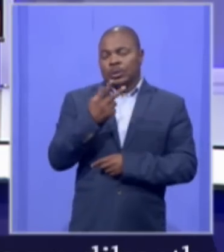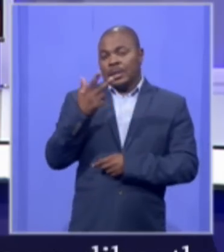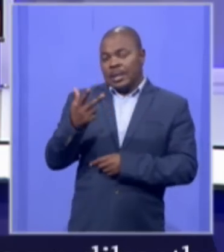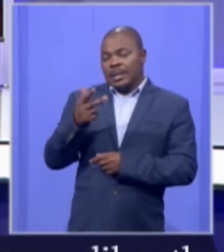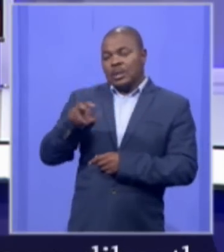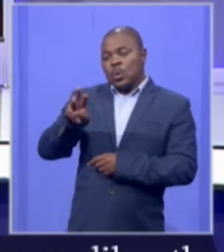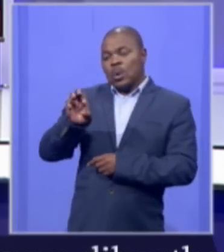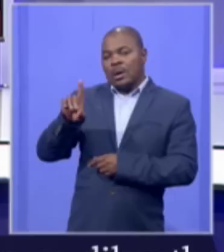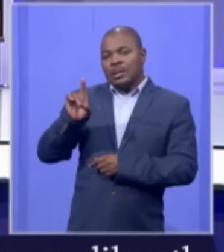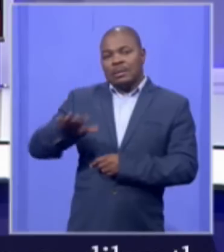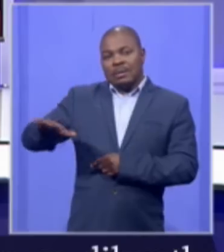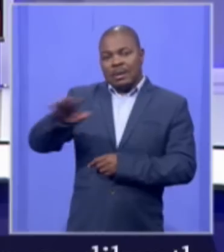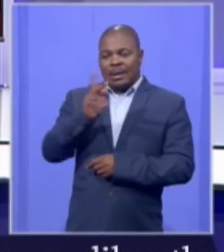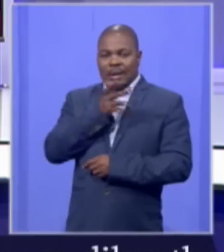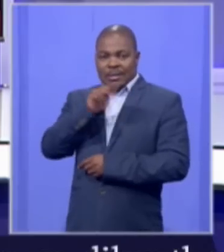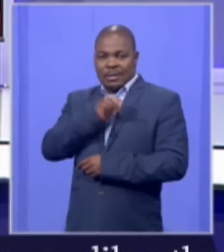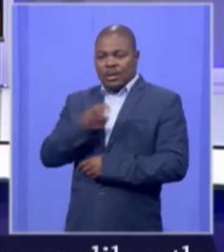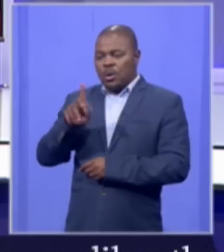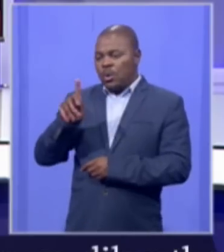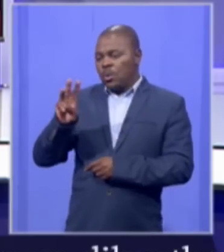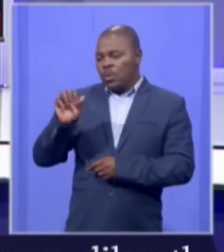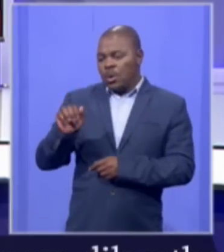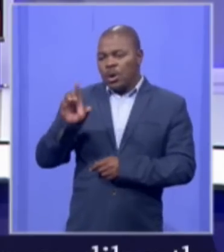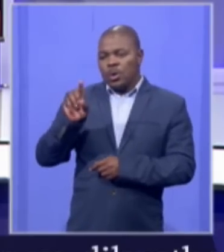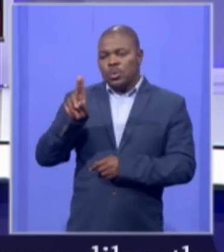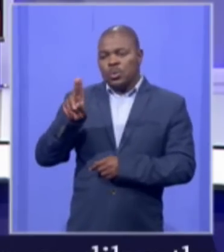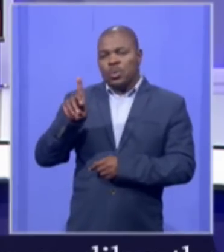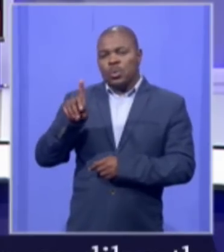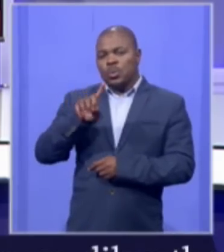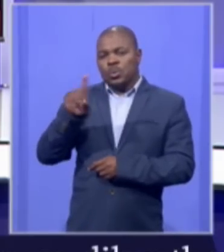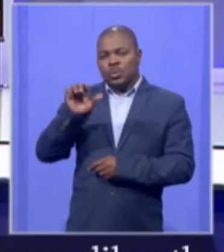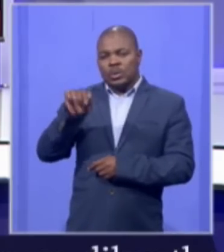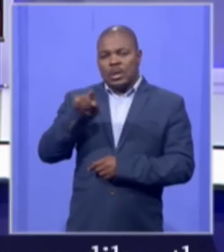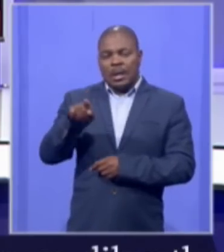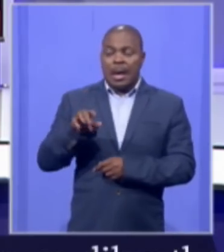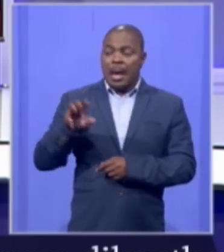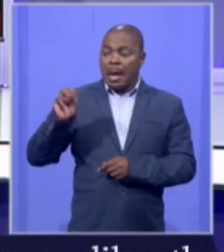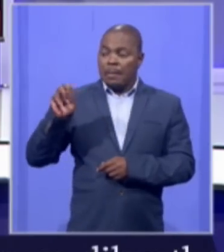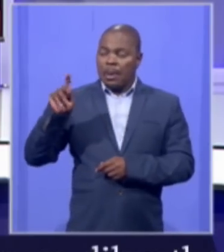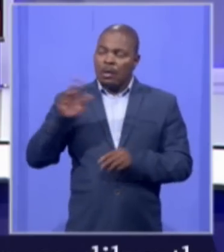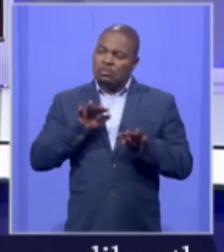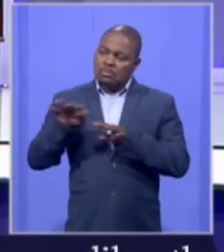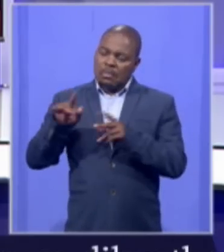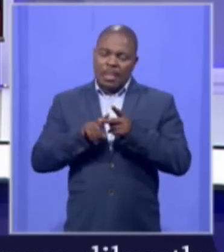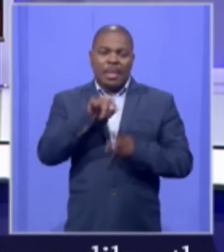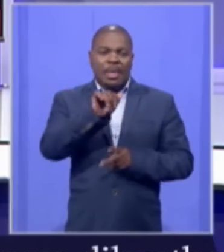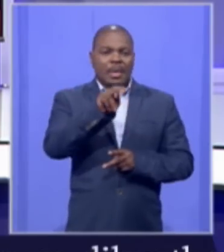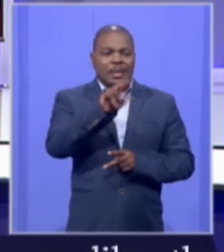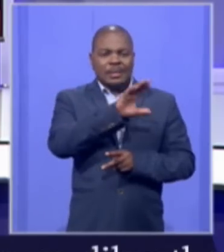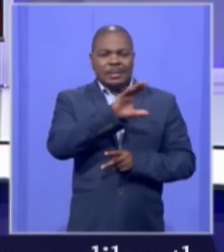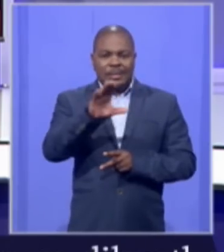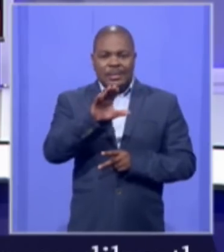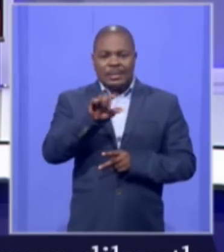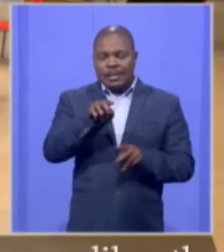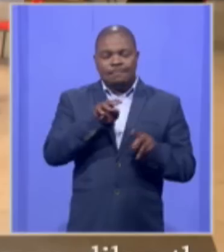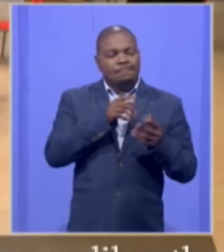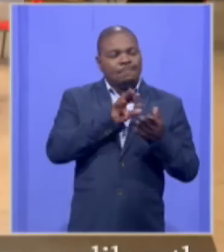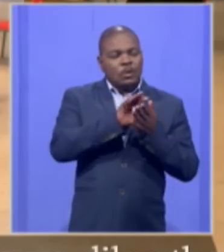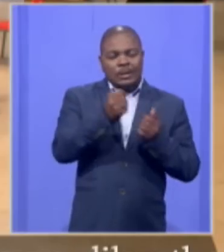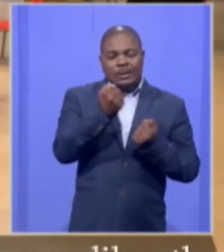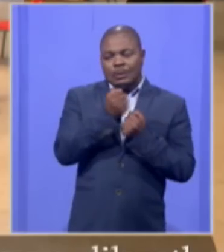seleteng sa KwaDukuza ka KwaZulu-Natal ba gogile šedi ya mokgatlo wa Umkhonto weSizwe le wa ANC ka provinseng yeo.